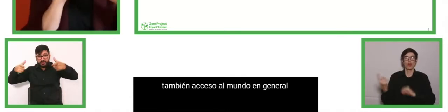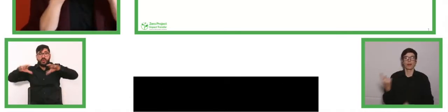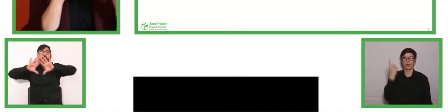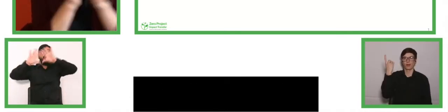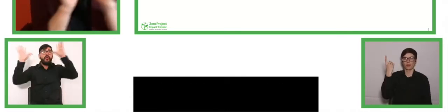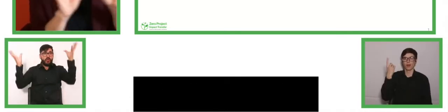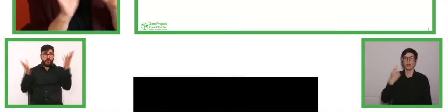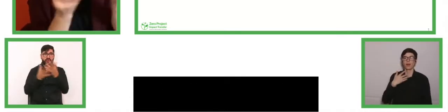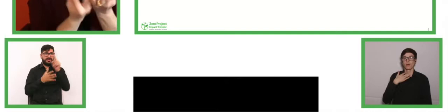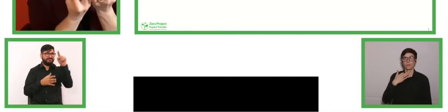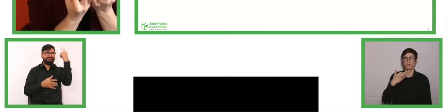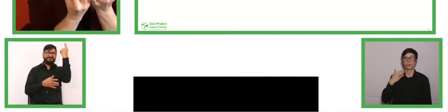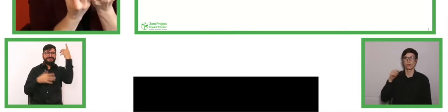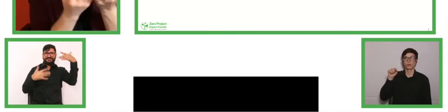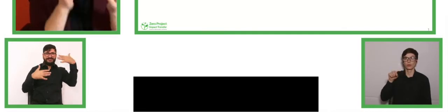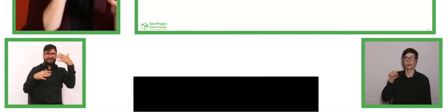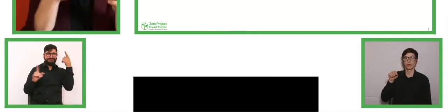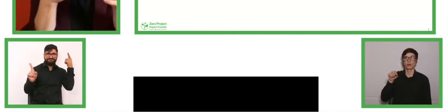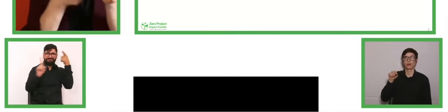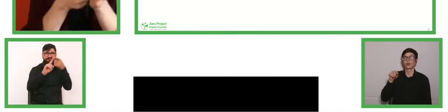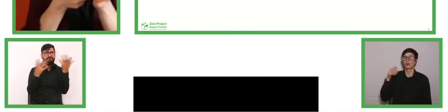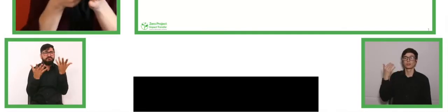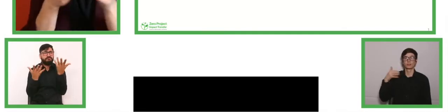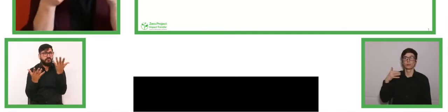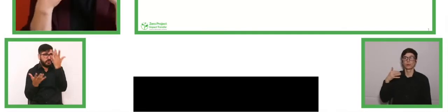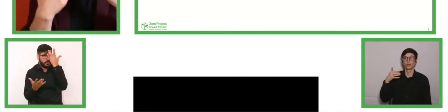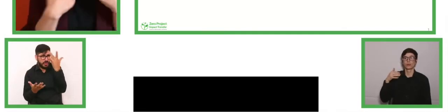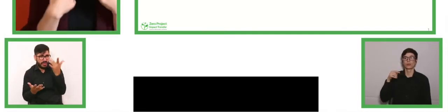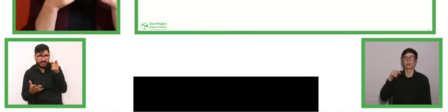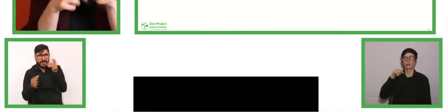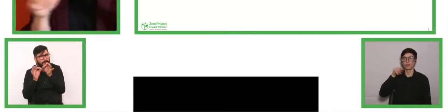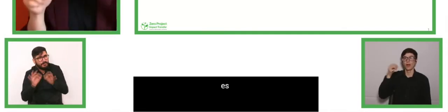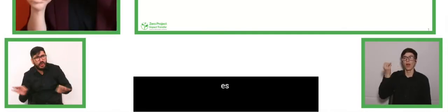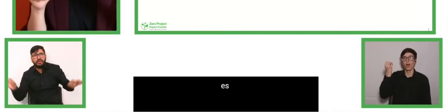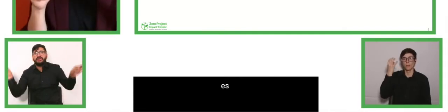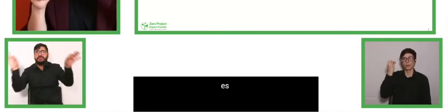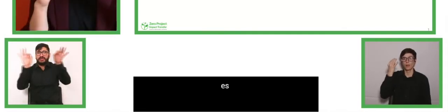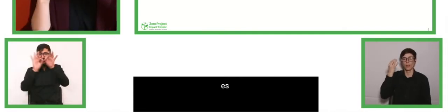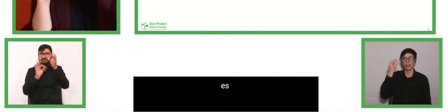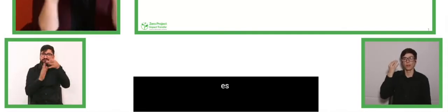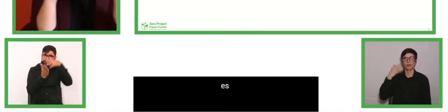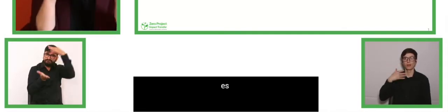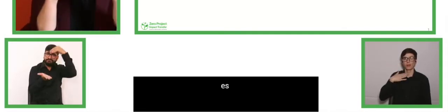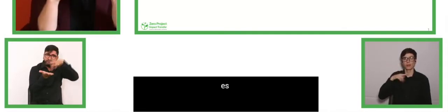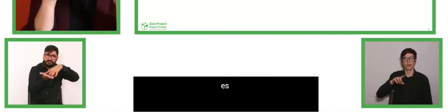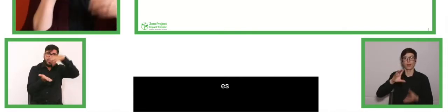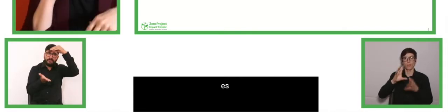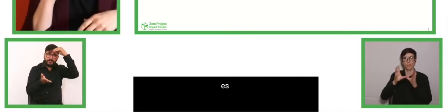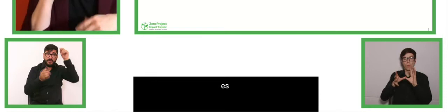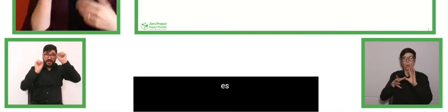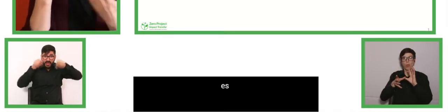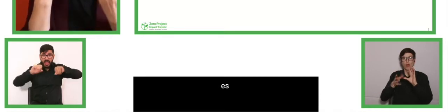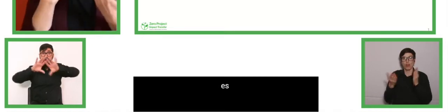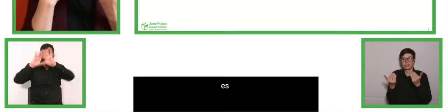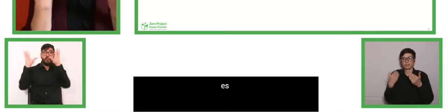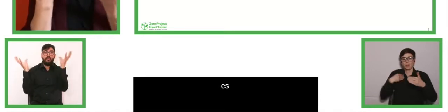Language is needed to be able to access the world. Not only to access the world, but to communicate with families.